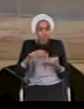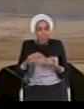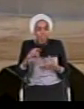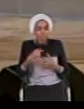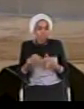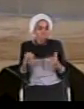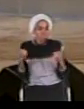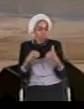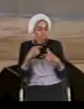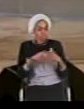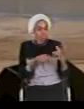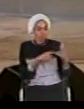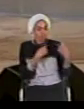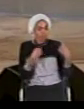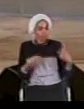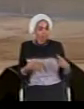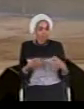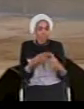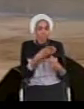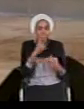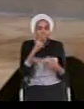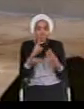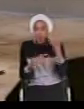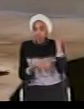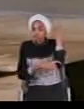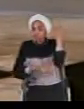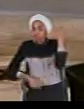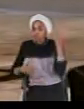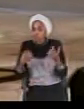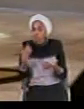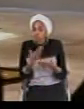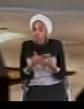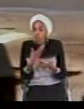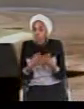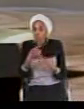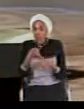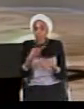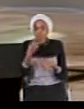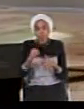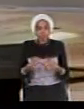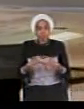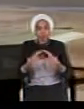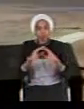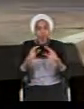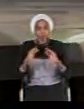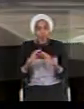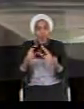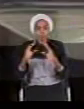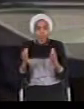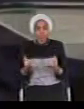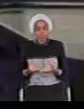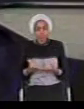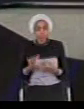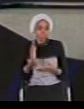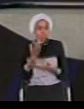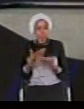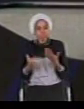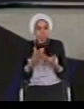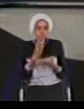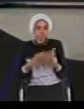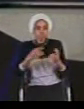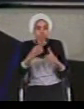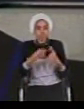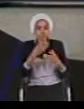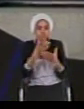in your heart. You stole money from your company some months, some years ago.